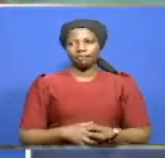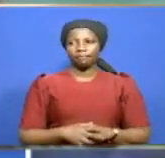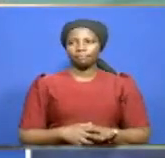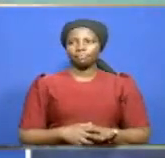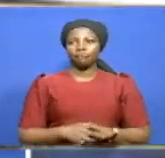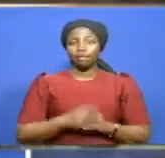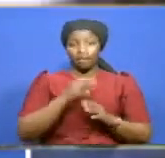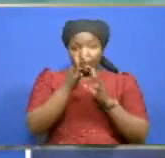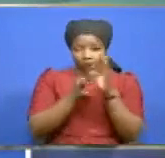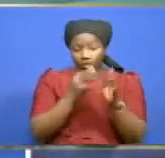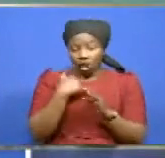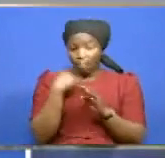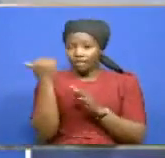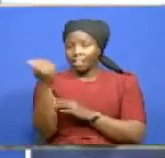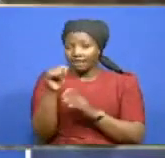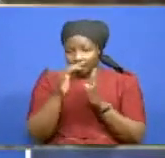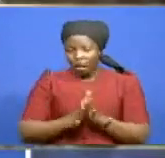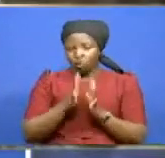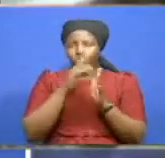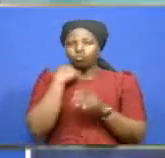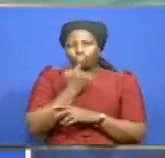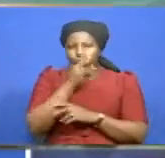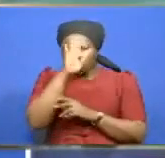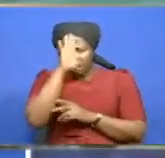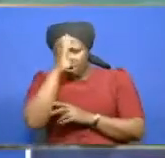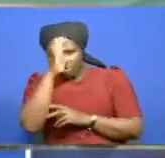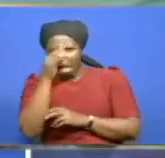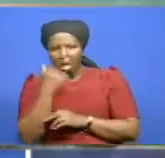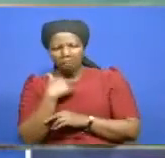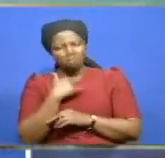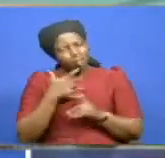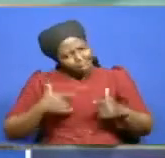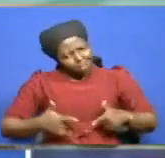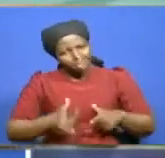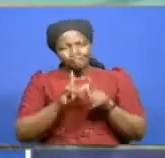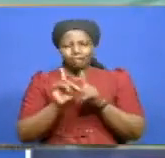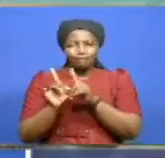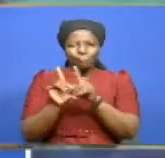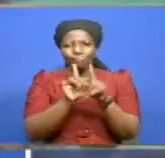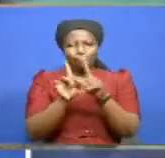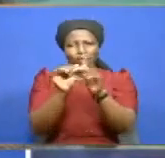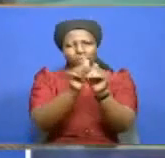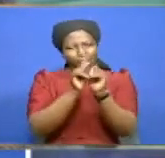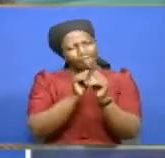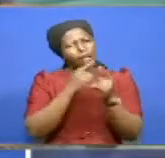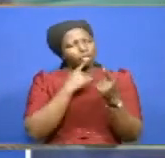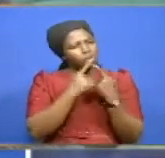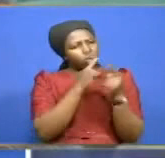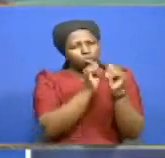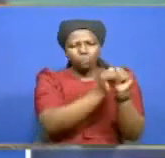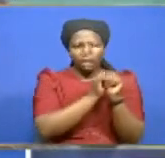Kama kuna mtu hapo na tutashushi fulani, tutembee pamoja, tuongee pamoja.